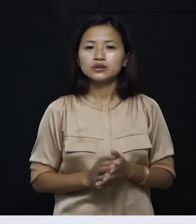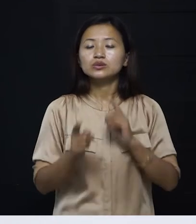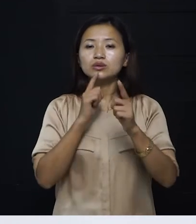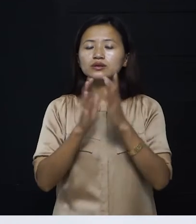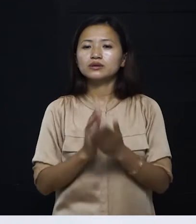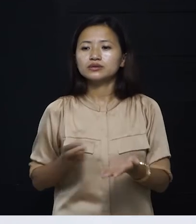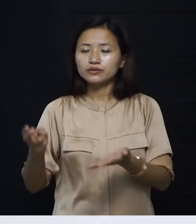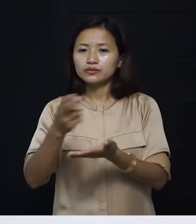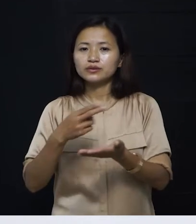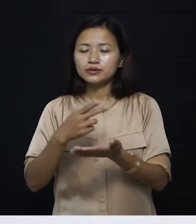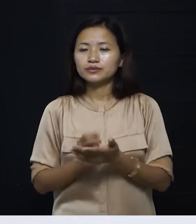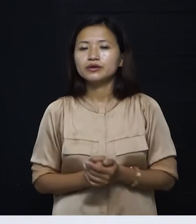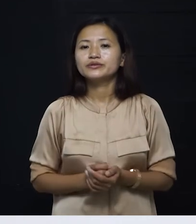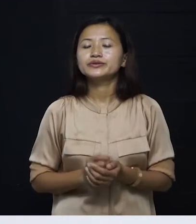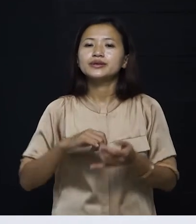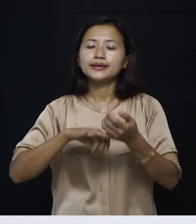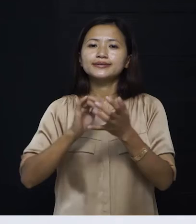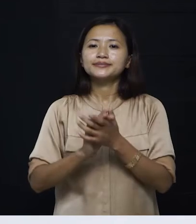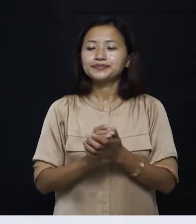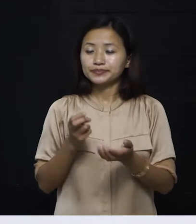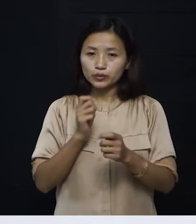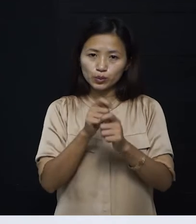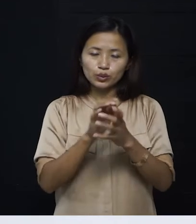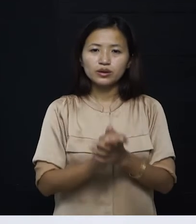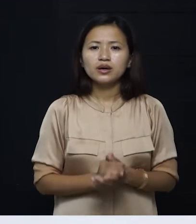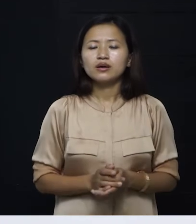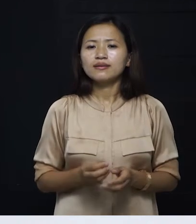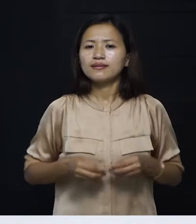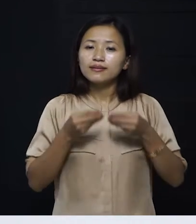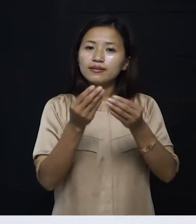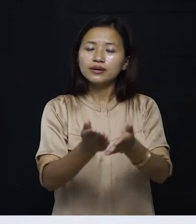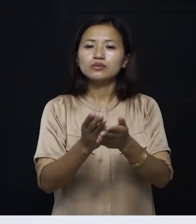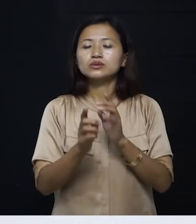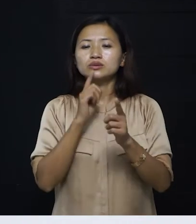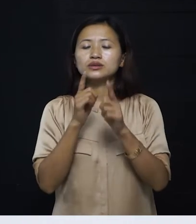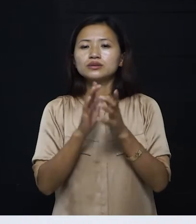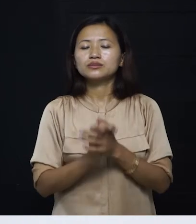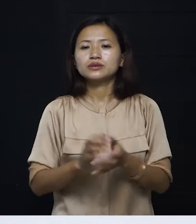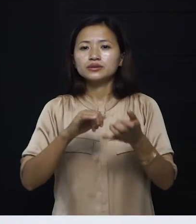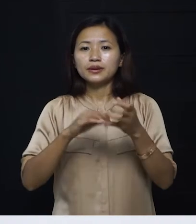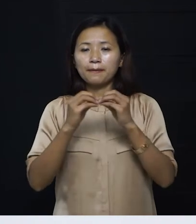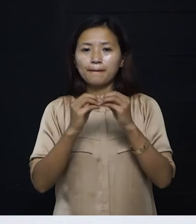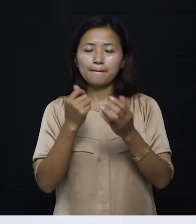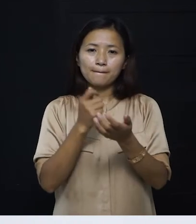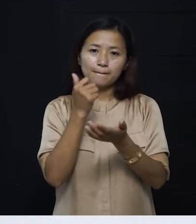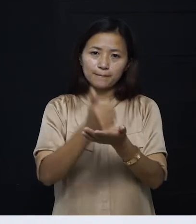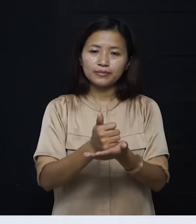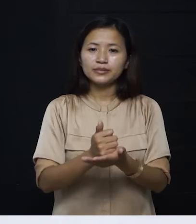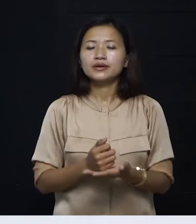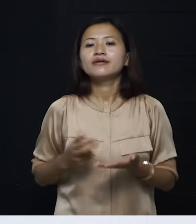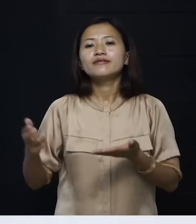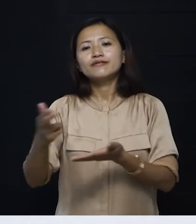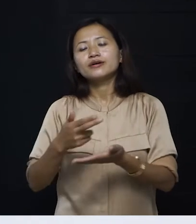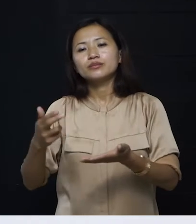farmers. Lender, we are talking about the bank, okay? So here, what the farmers will do is, the farmers, they